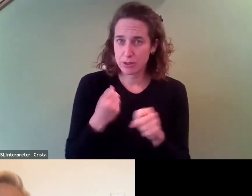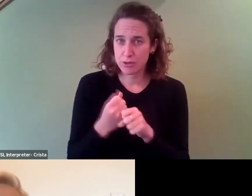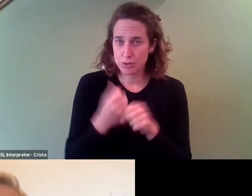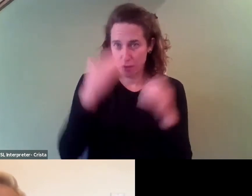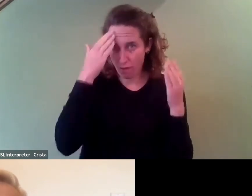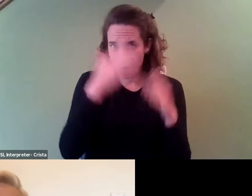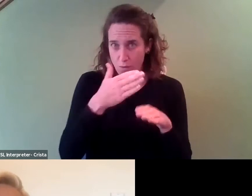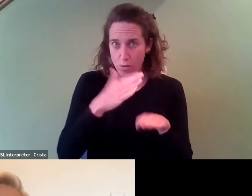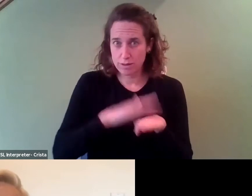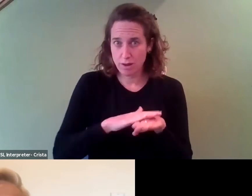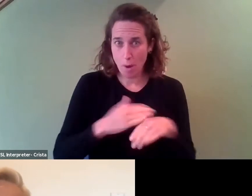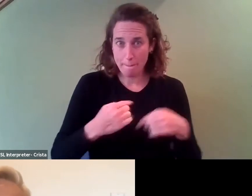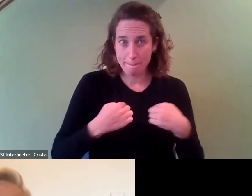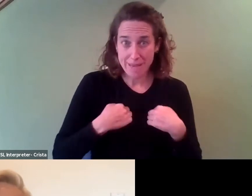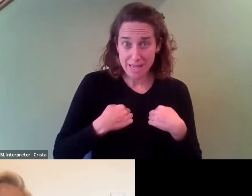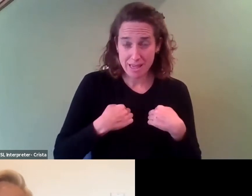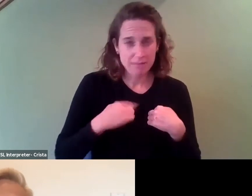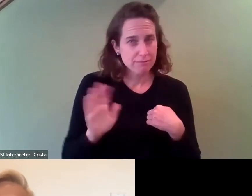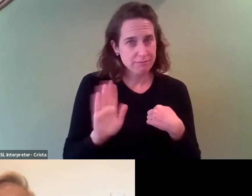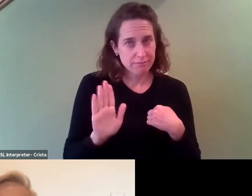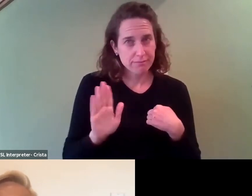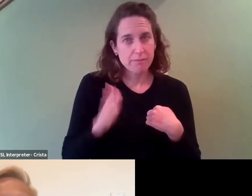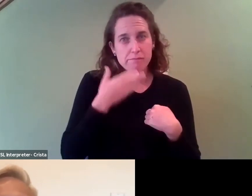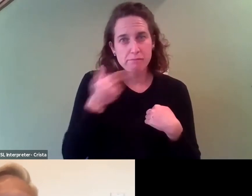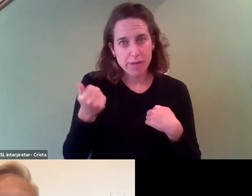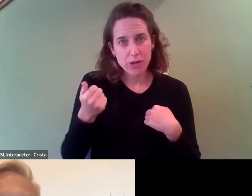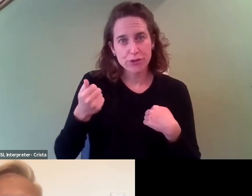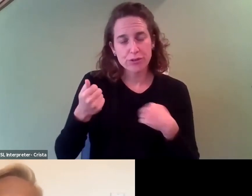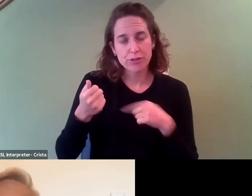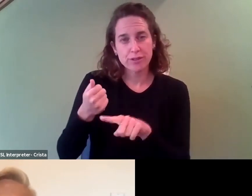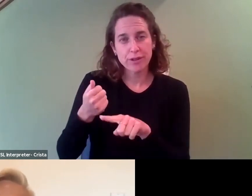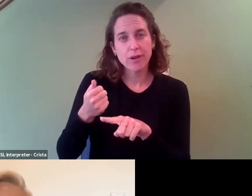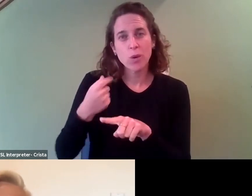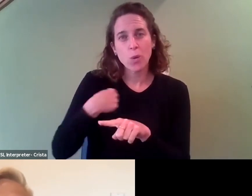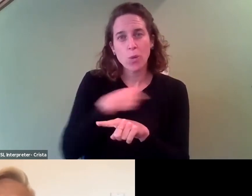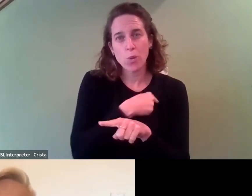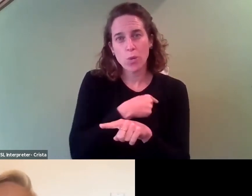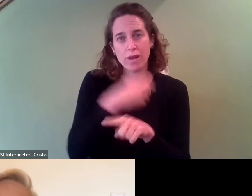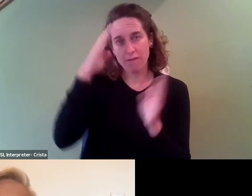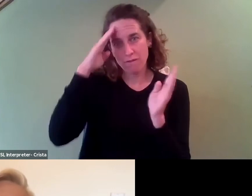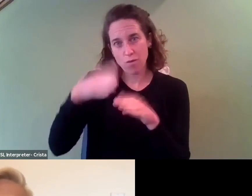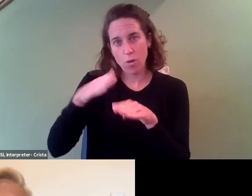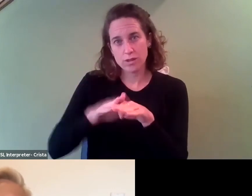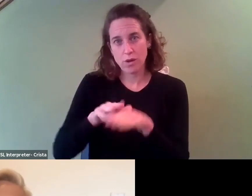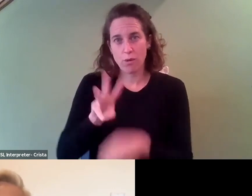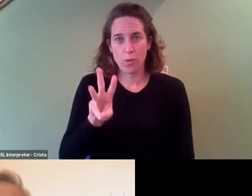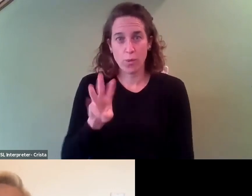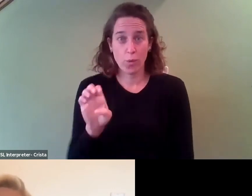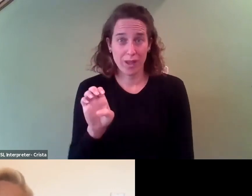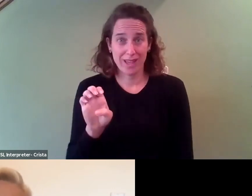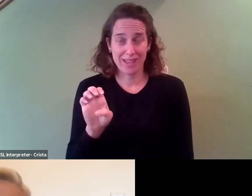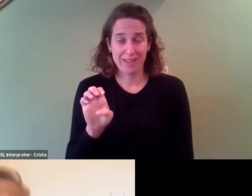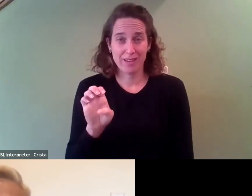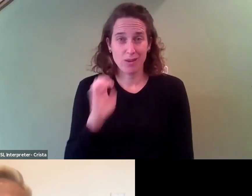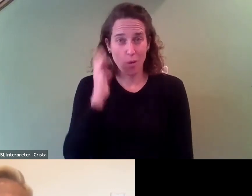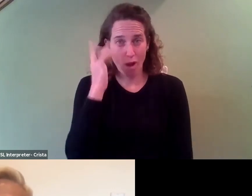on me, we have to focus on we. We have to flip the M upside down, me becoming we, because we are